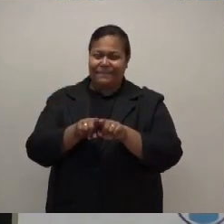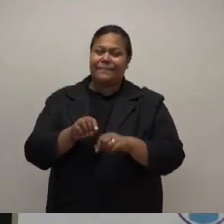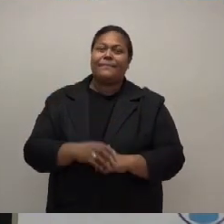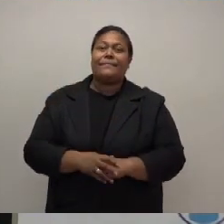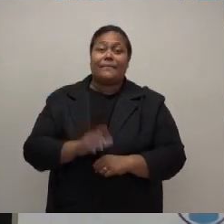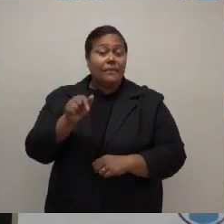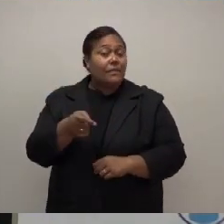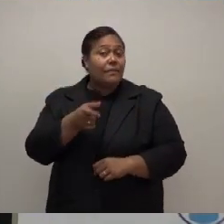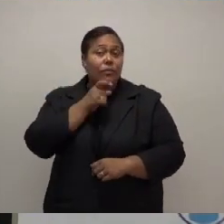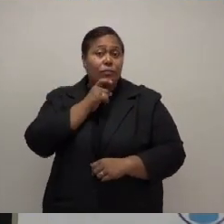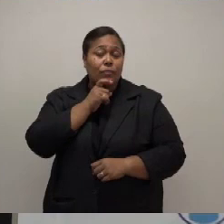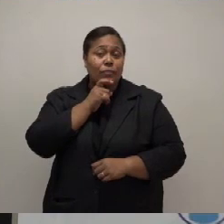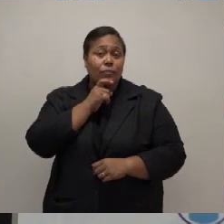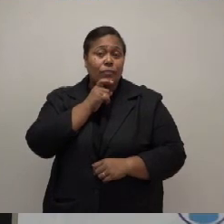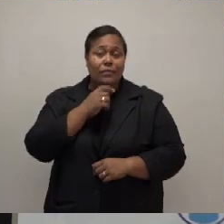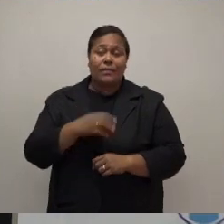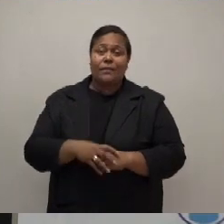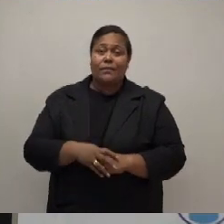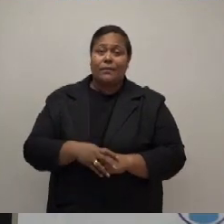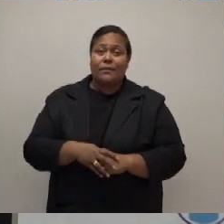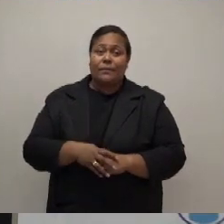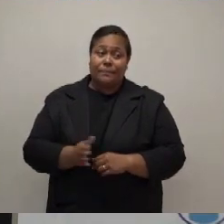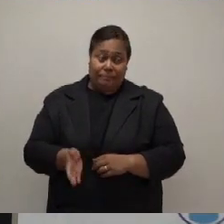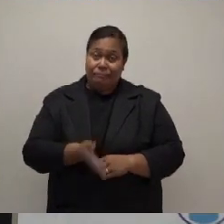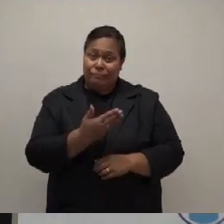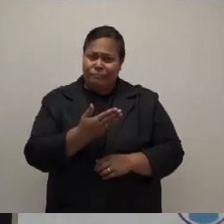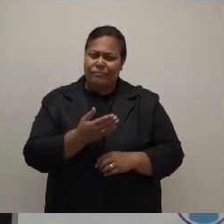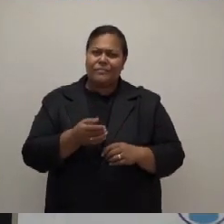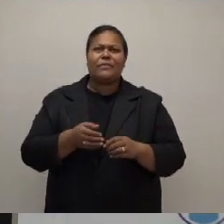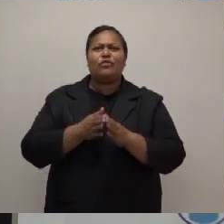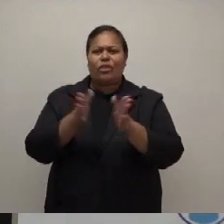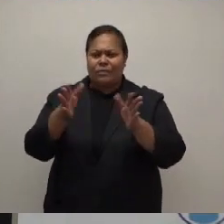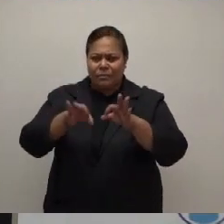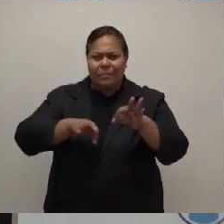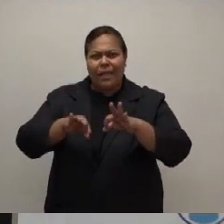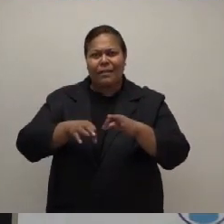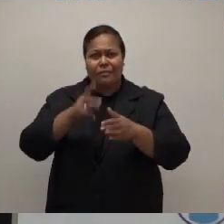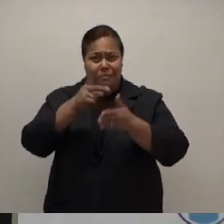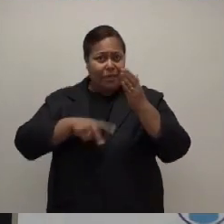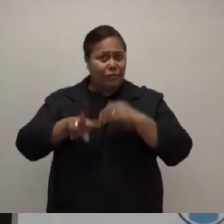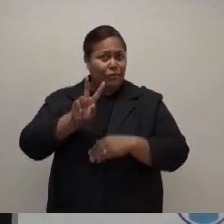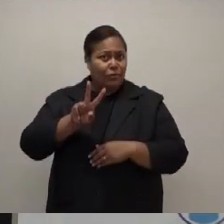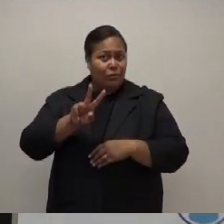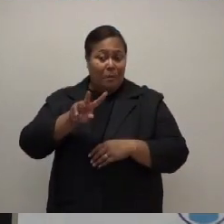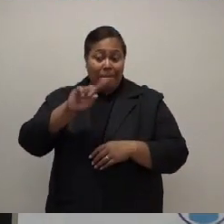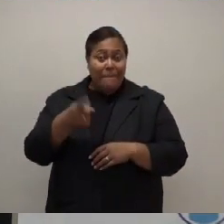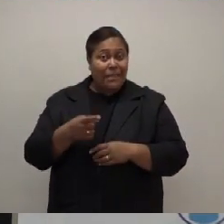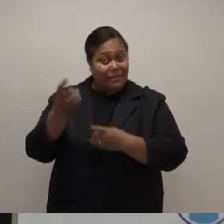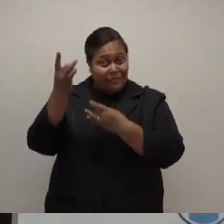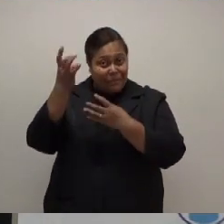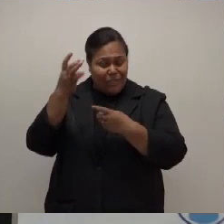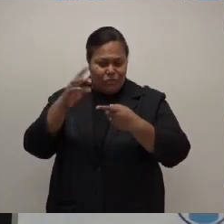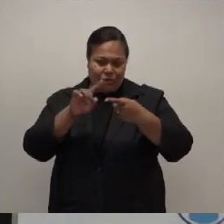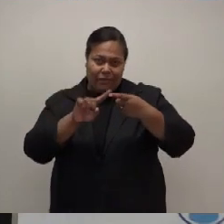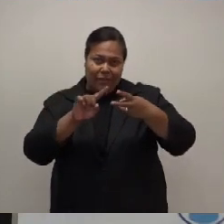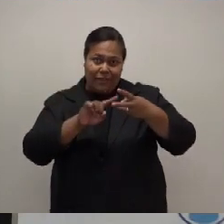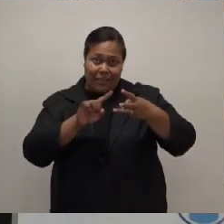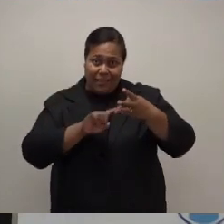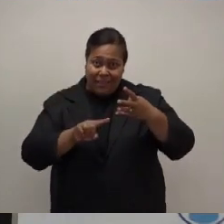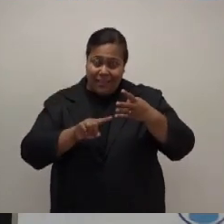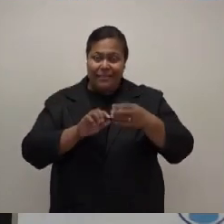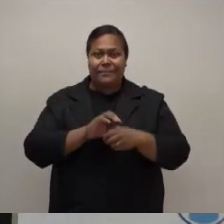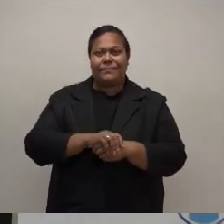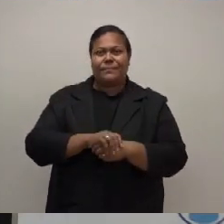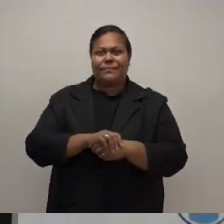This afternoon, I'll be giving you a general overview of phase 2, but all of the details of each phase, including every